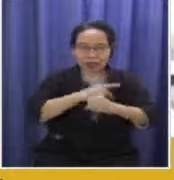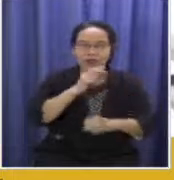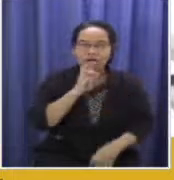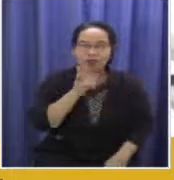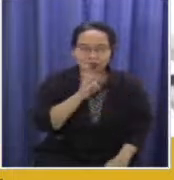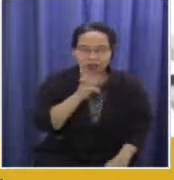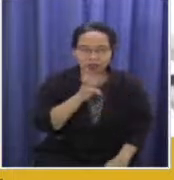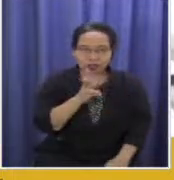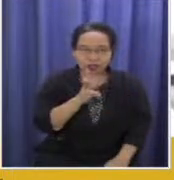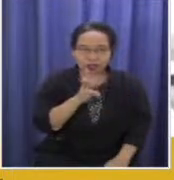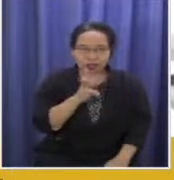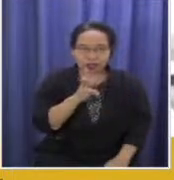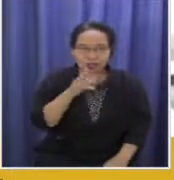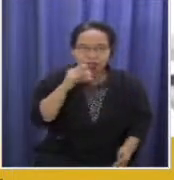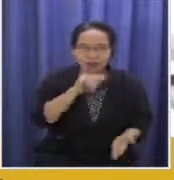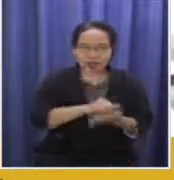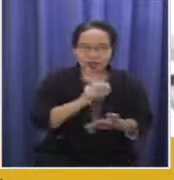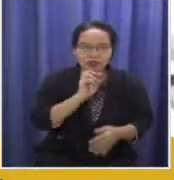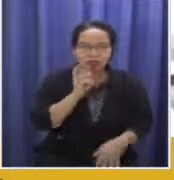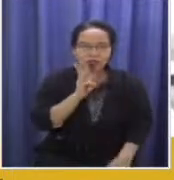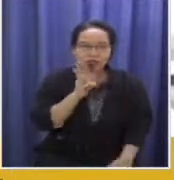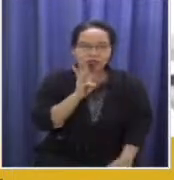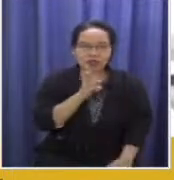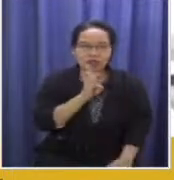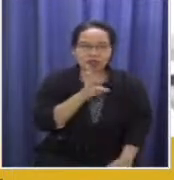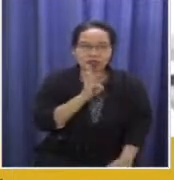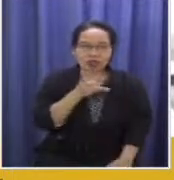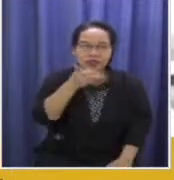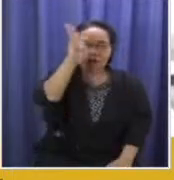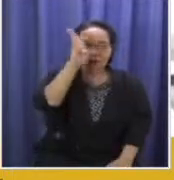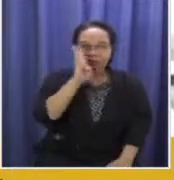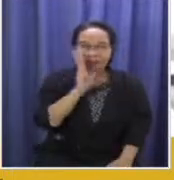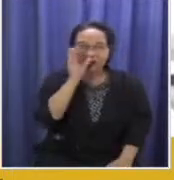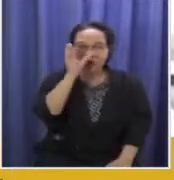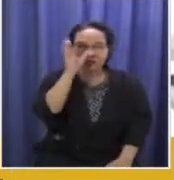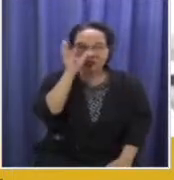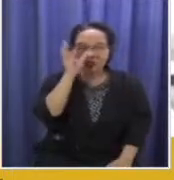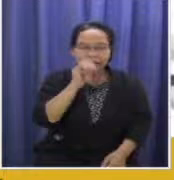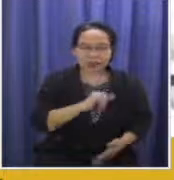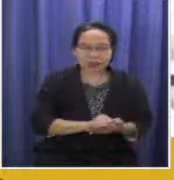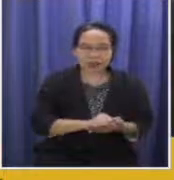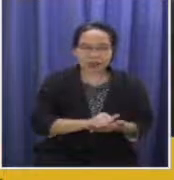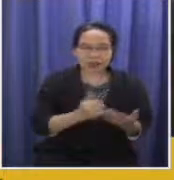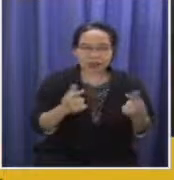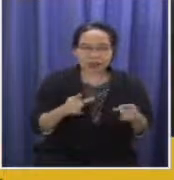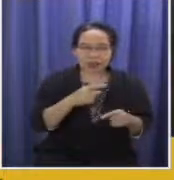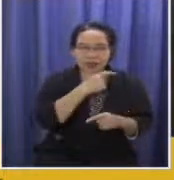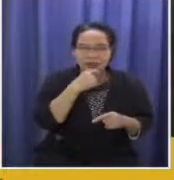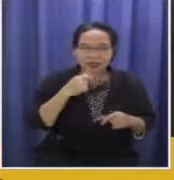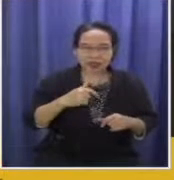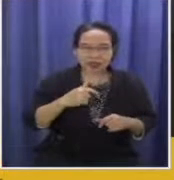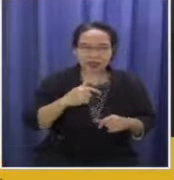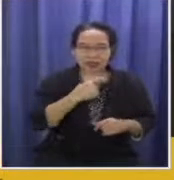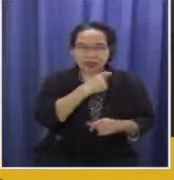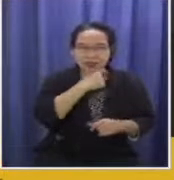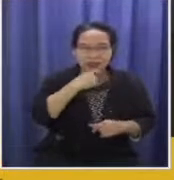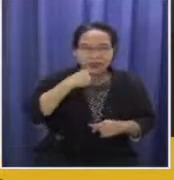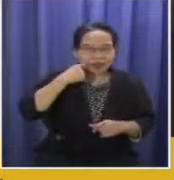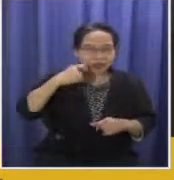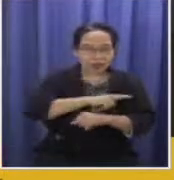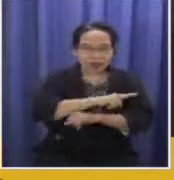waters. In that waters, God commanded that let the dry land